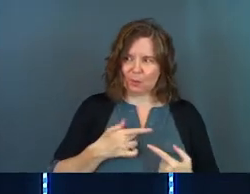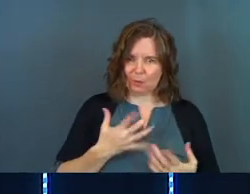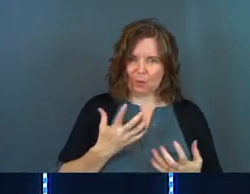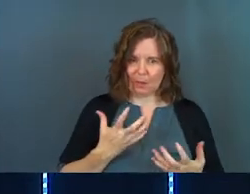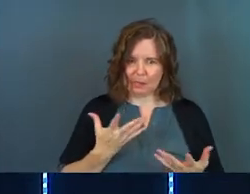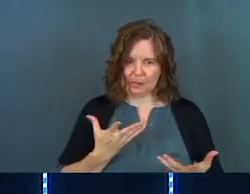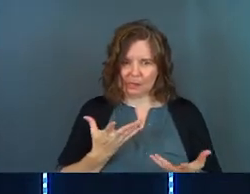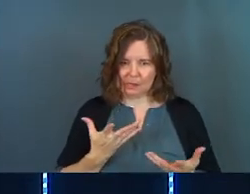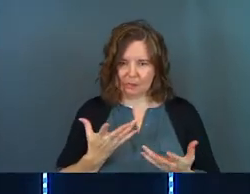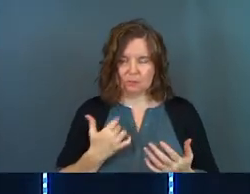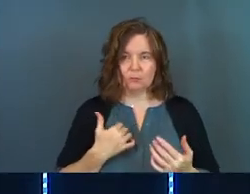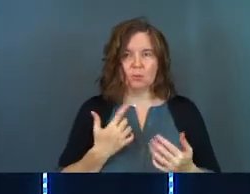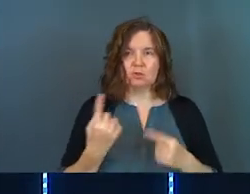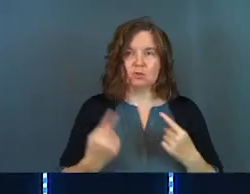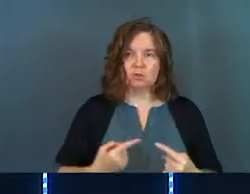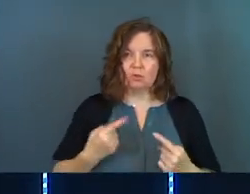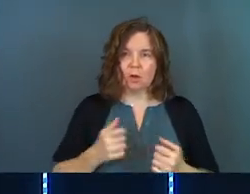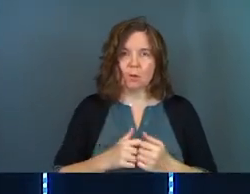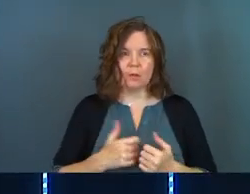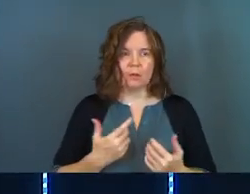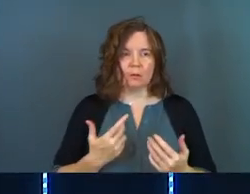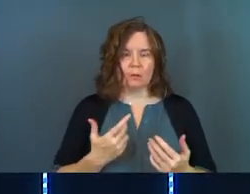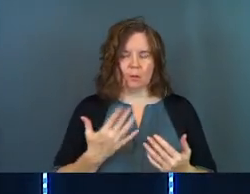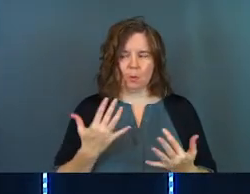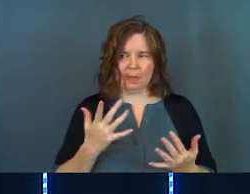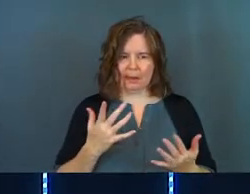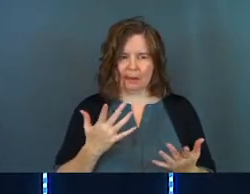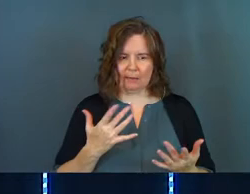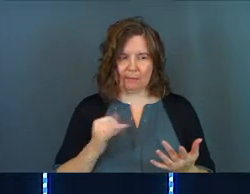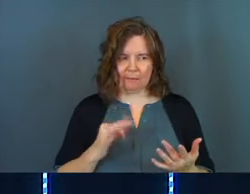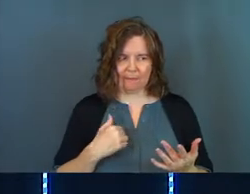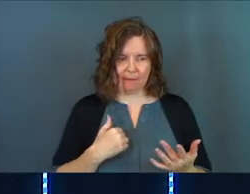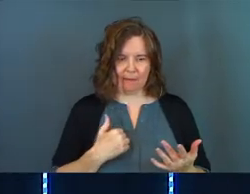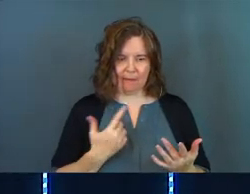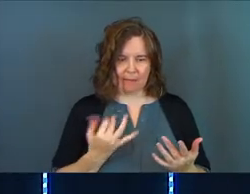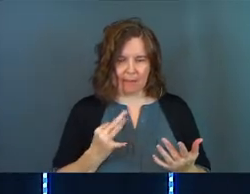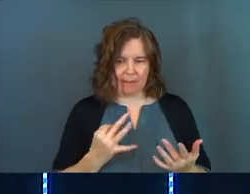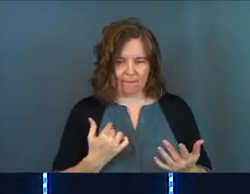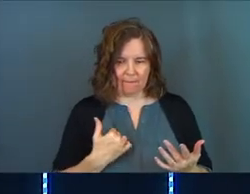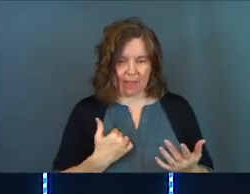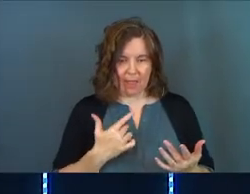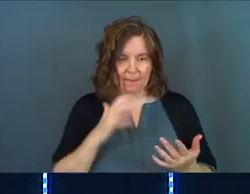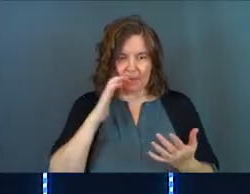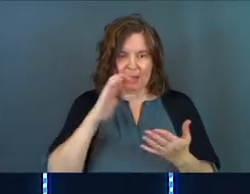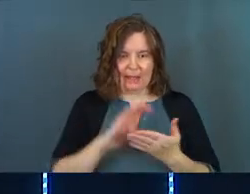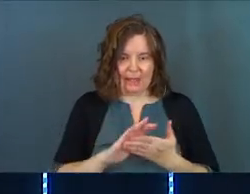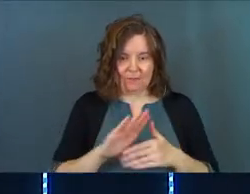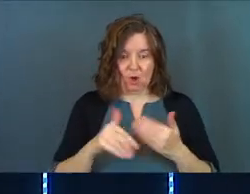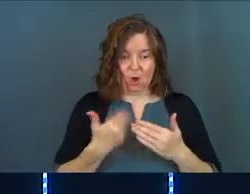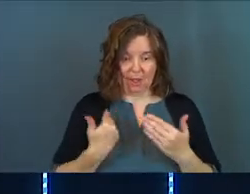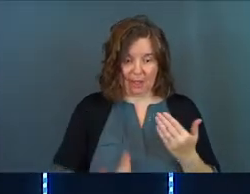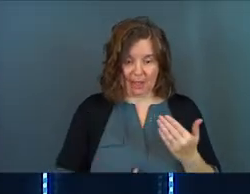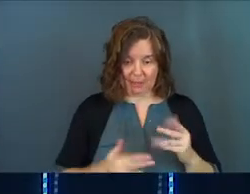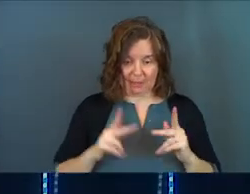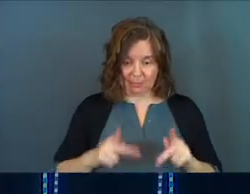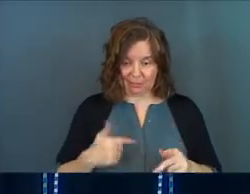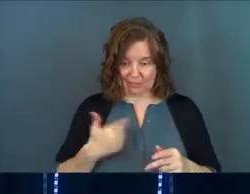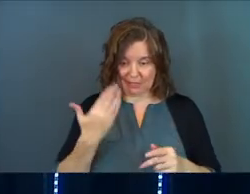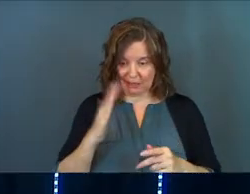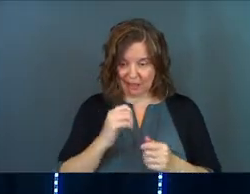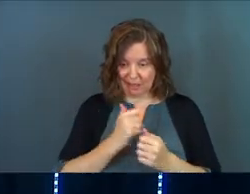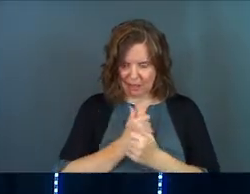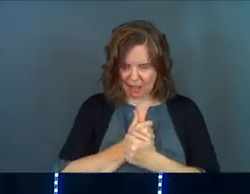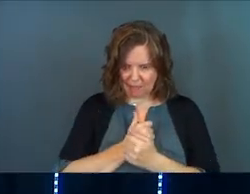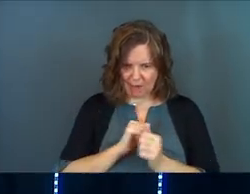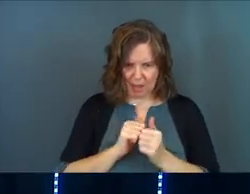with this, don't we? Sometimes we struggle with like, wait a second, if I just believe that all I am is the person that God